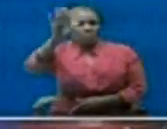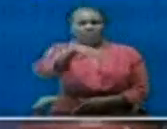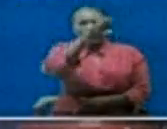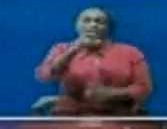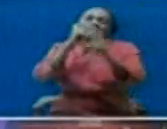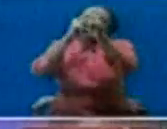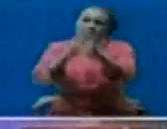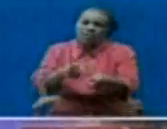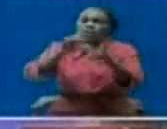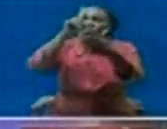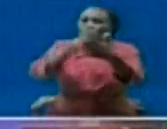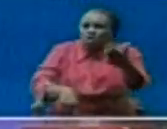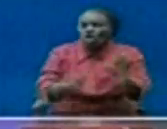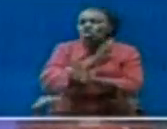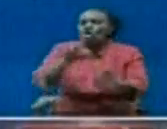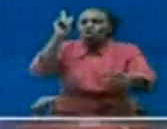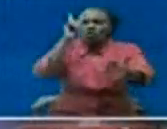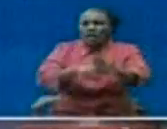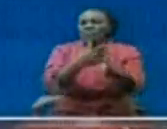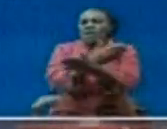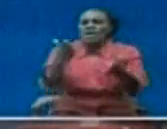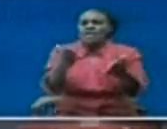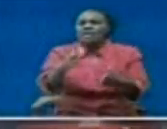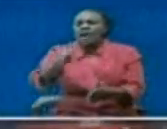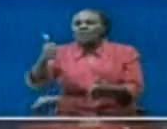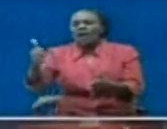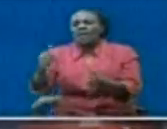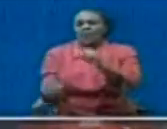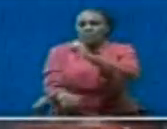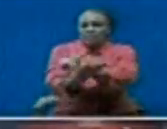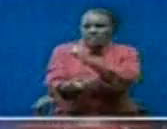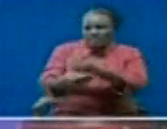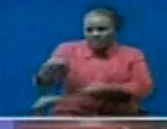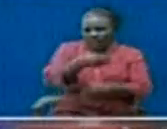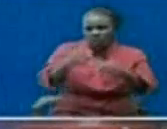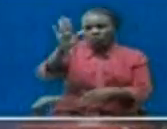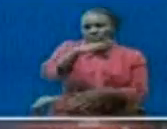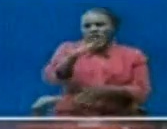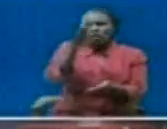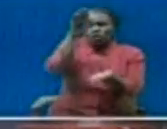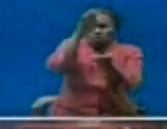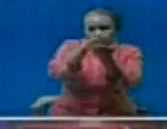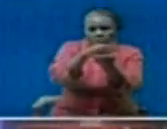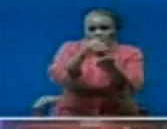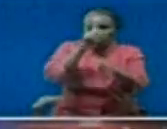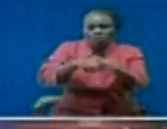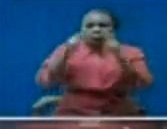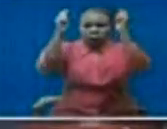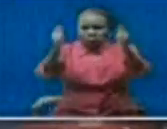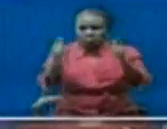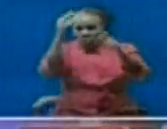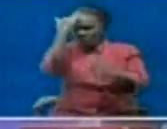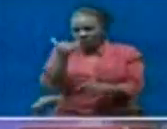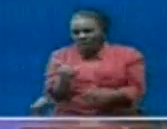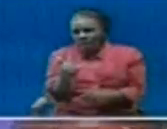reward for that? The reward is that there is no time for any extra parliamentary debates. There will be less street protests